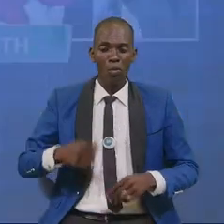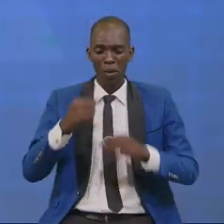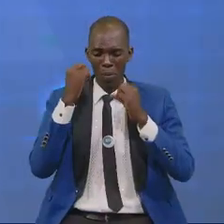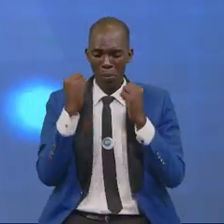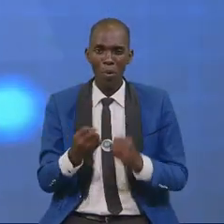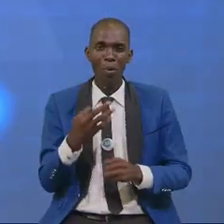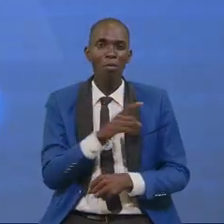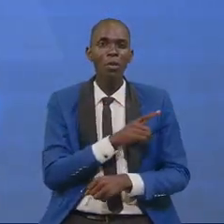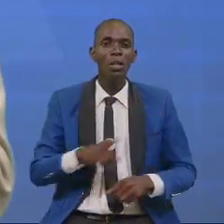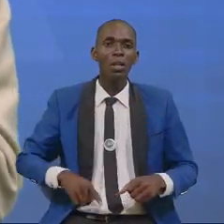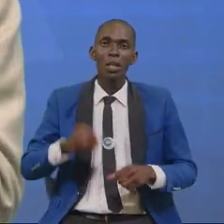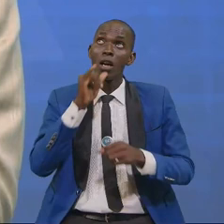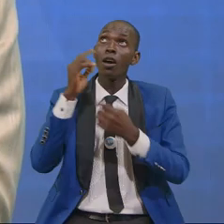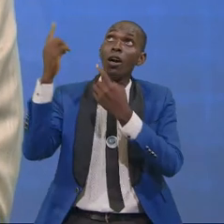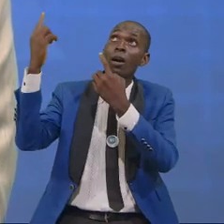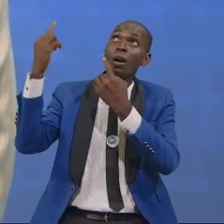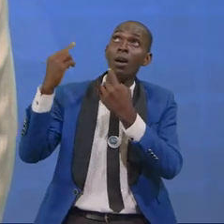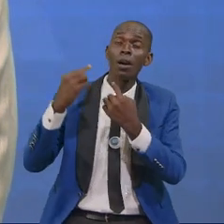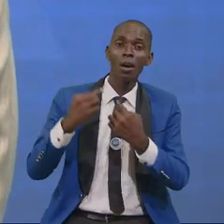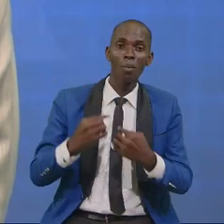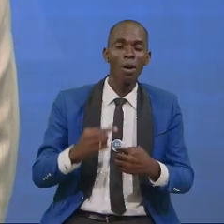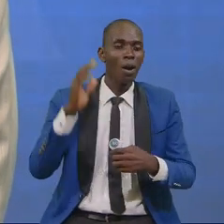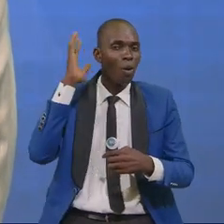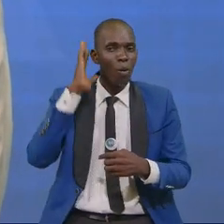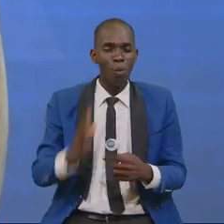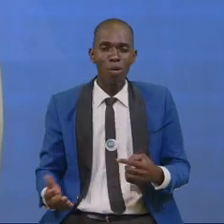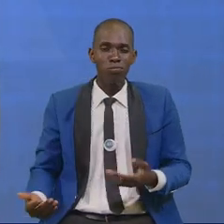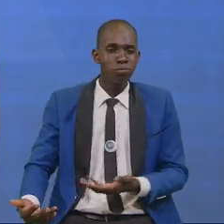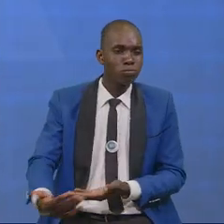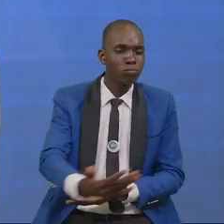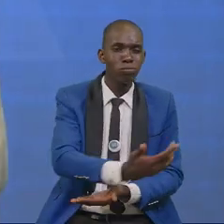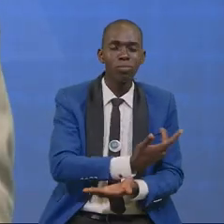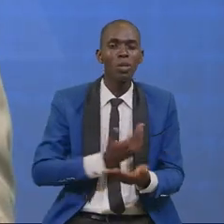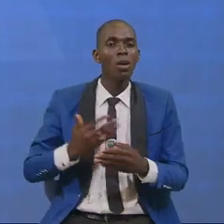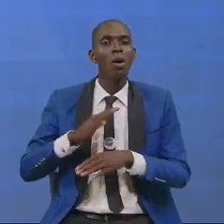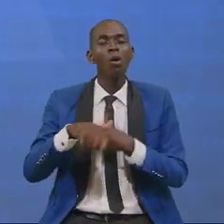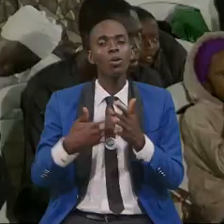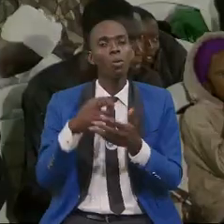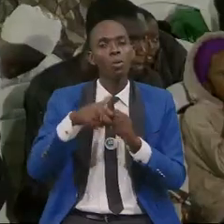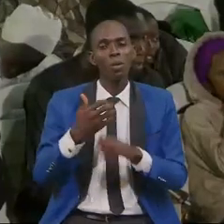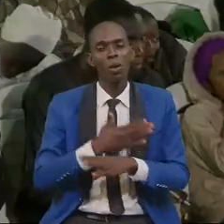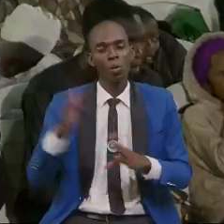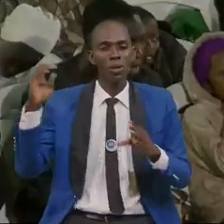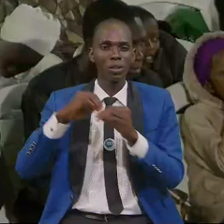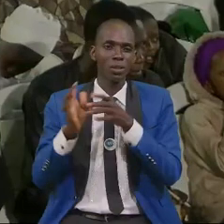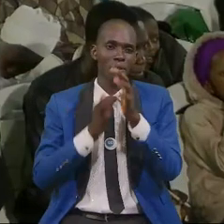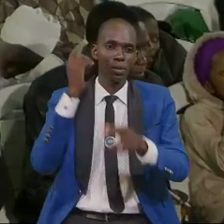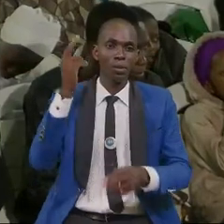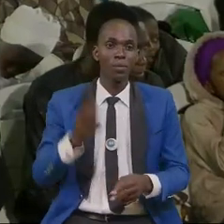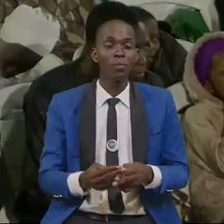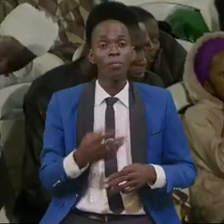is coming tonight. He'll rule all those problems away in Jesus' name. And is